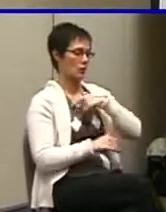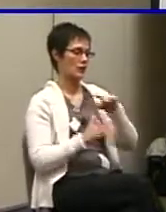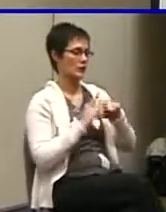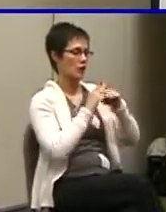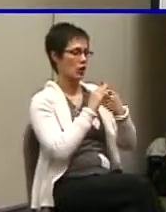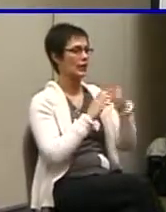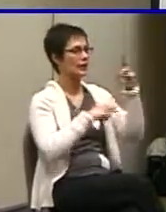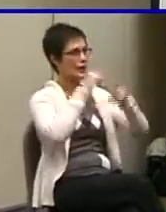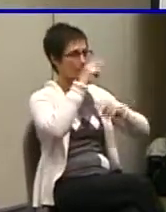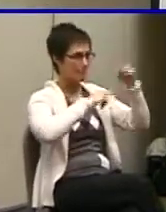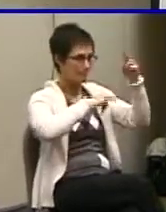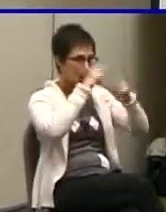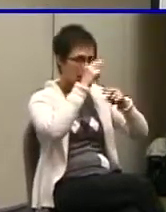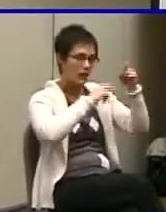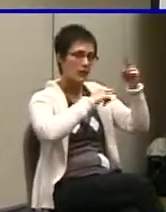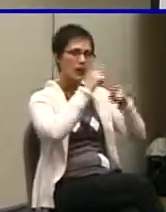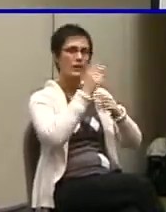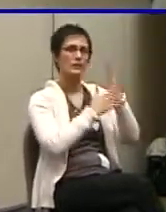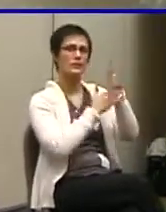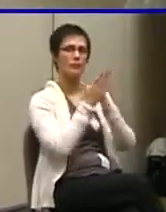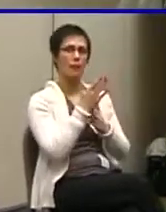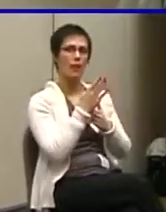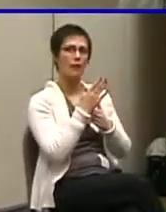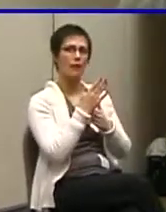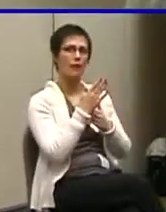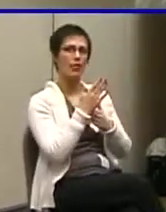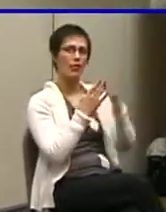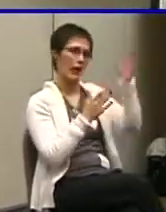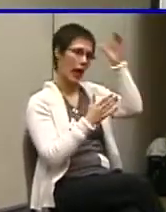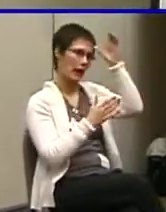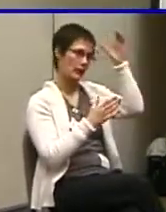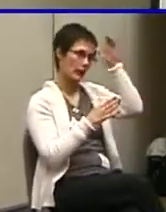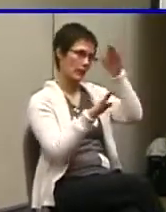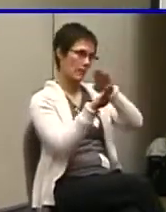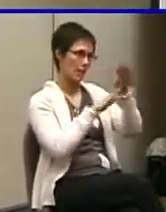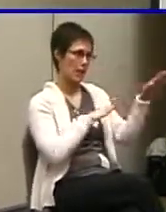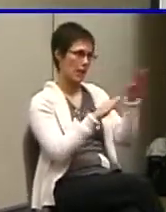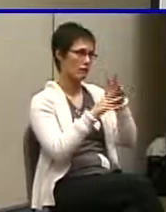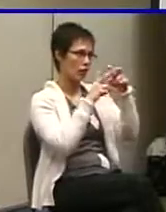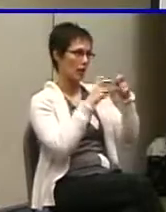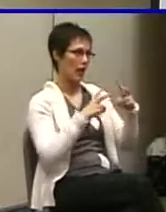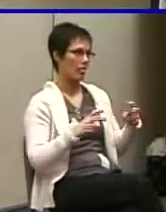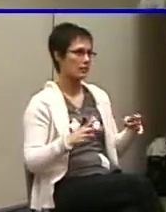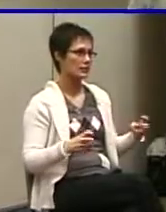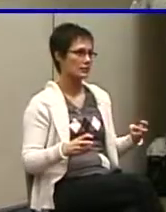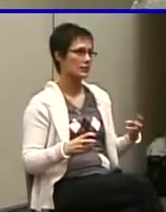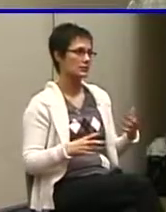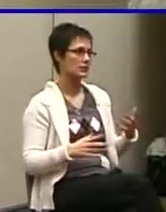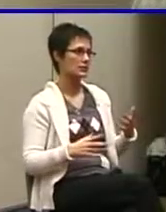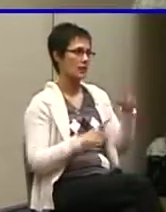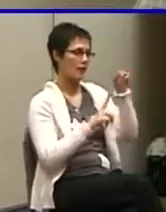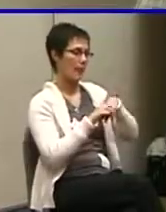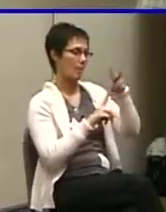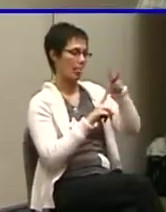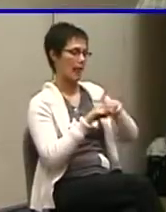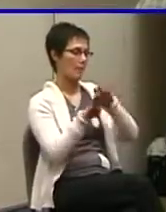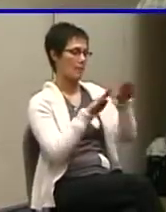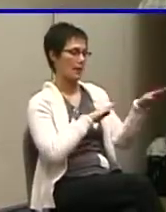Because it's an applied behavior analysis model, oftentimes we want to just use applied behavior analysis